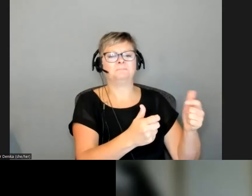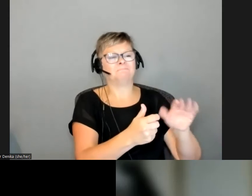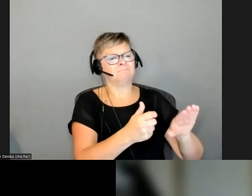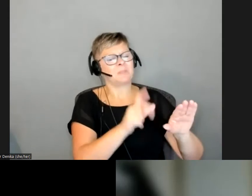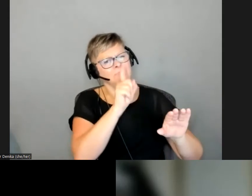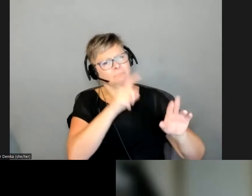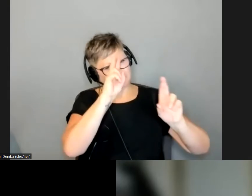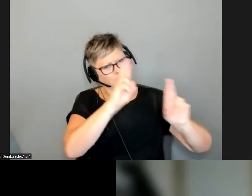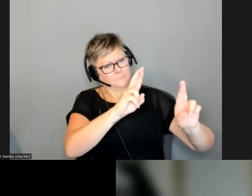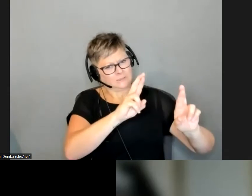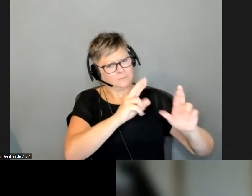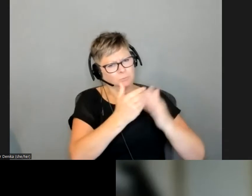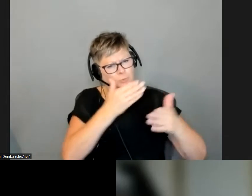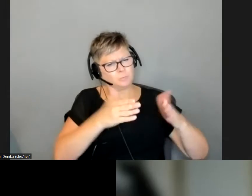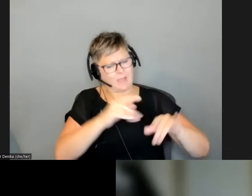there, Marilyn.